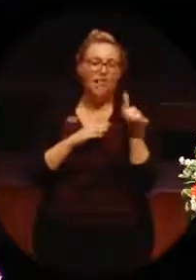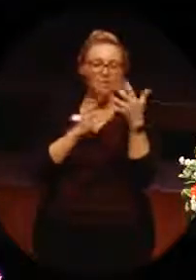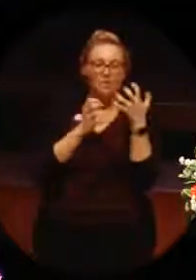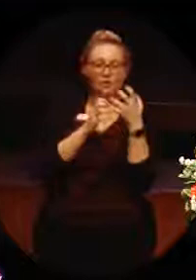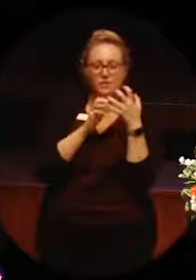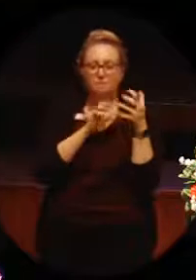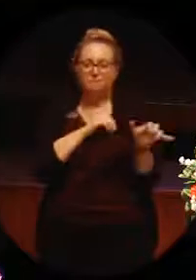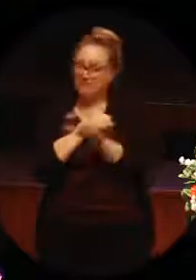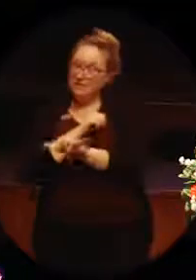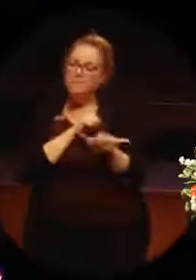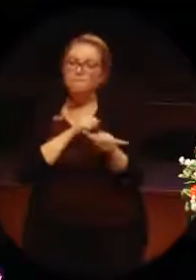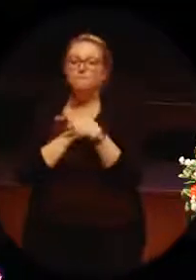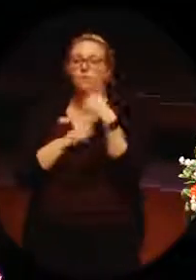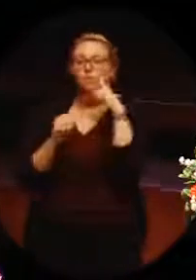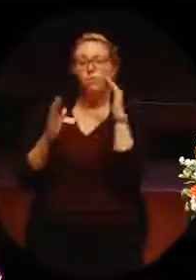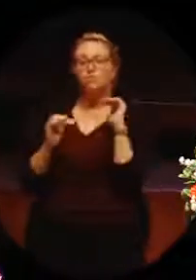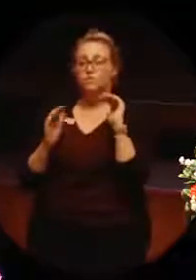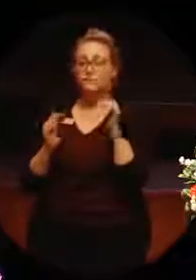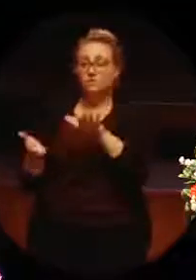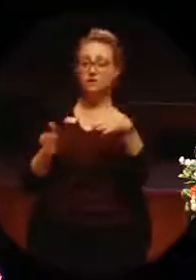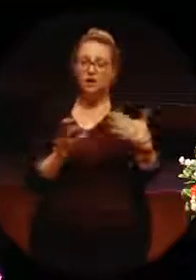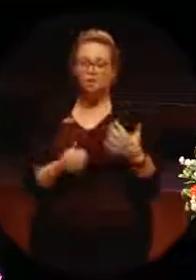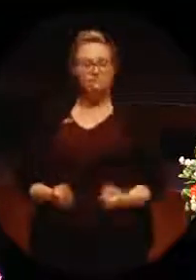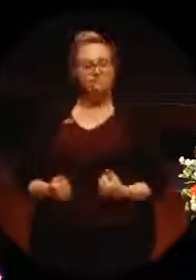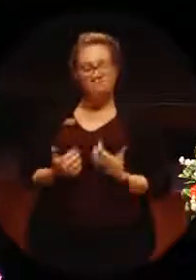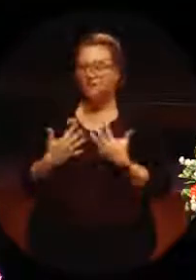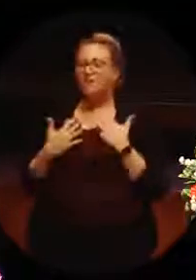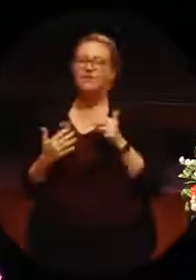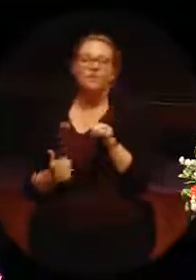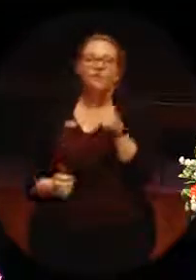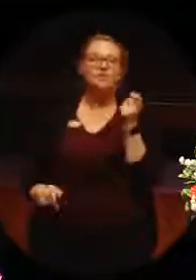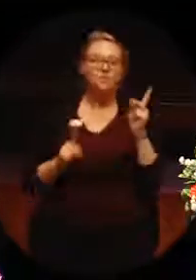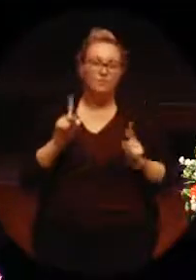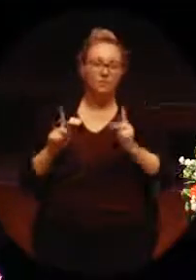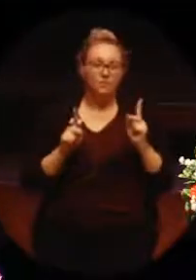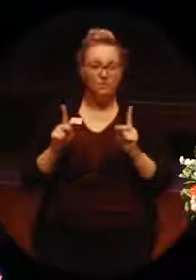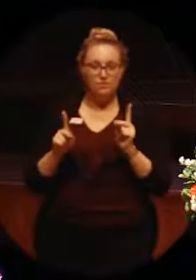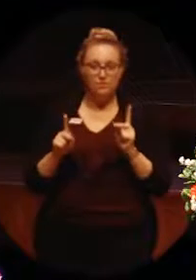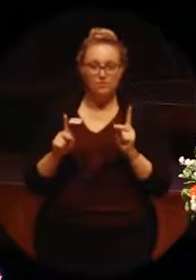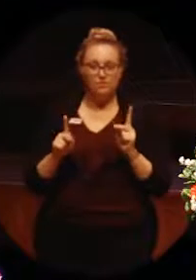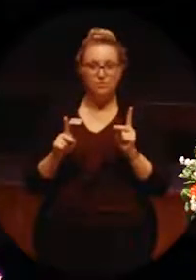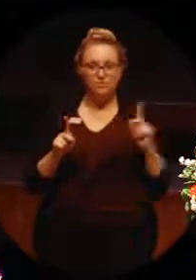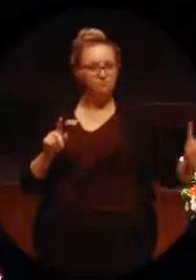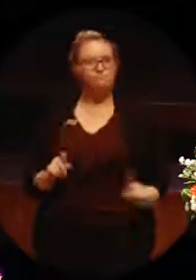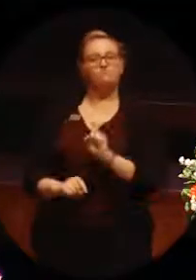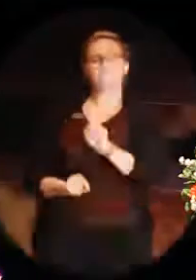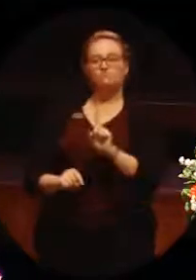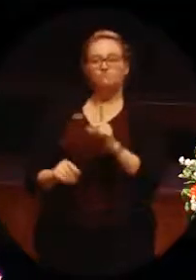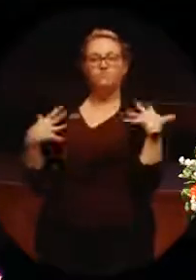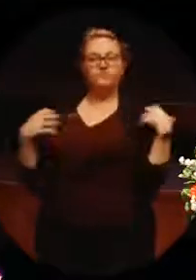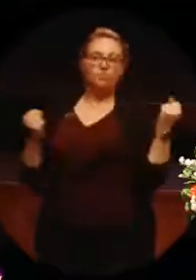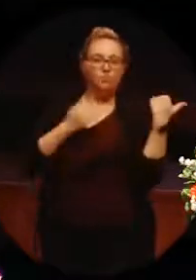others wanted to be like. And hopefully his death will inspire other people to step up and to take his